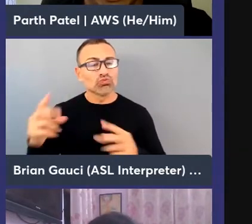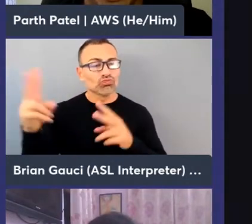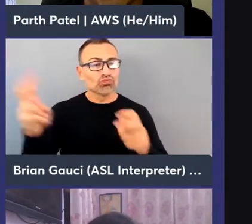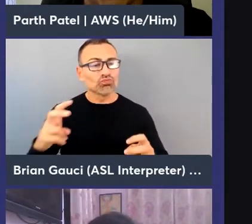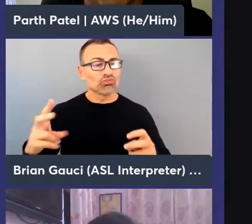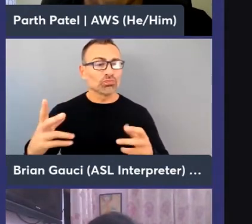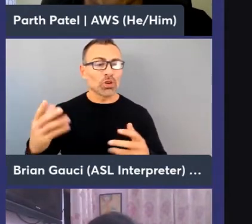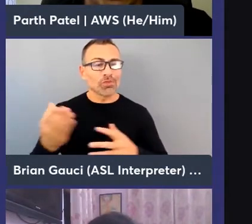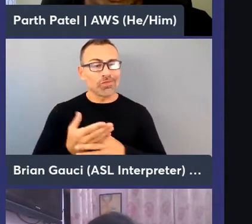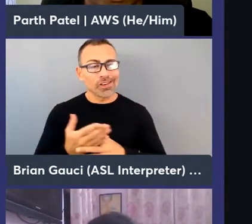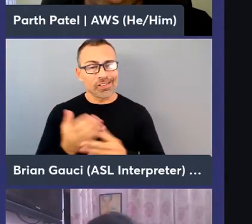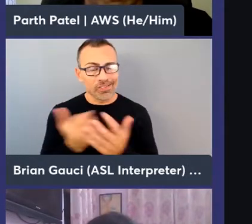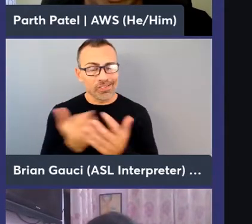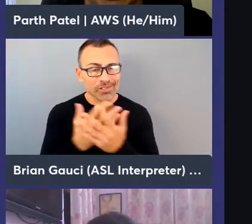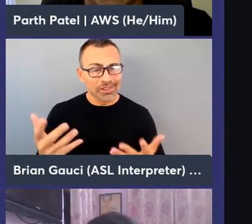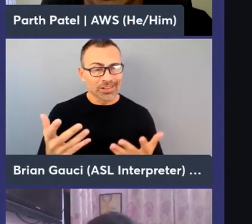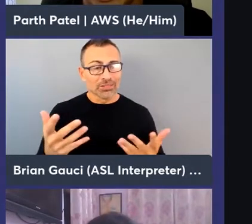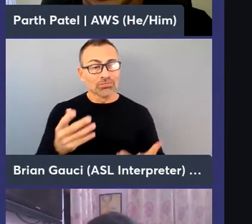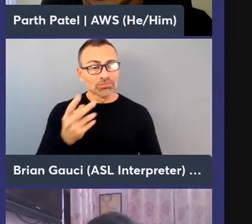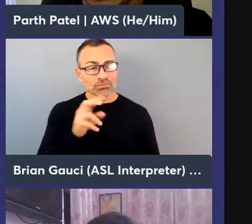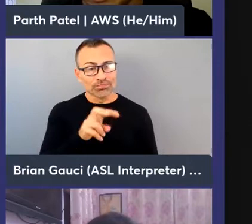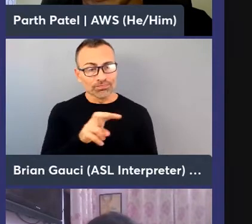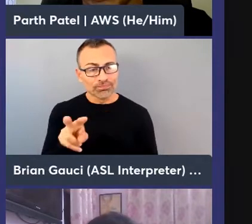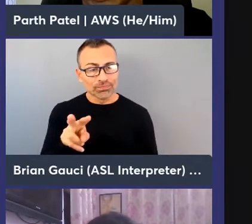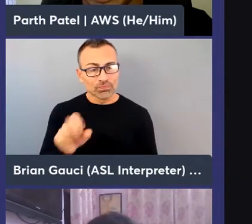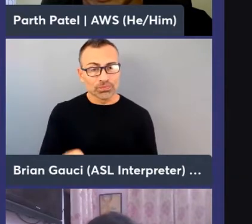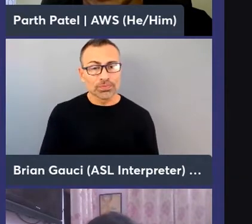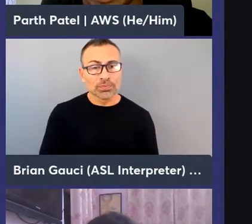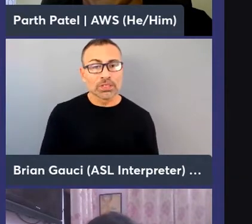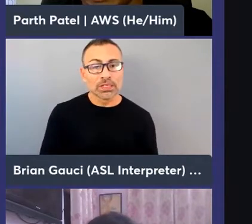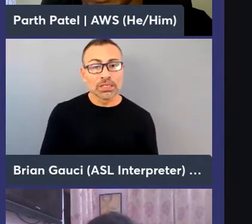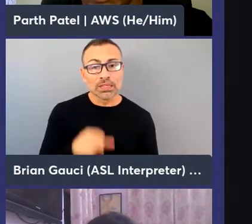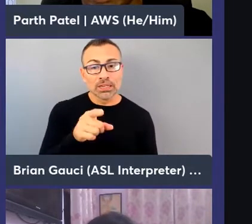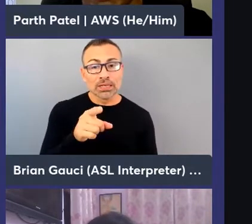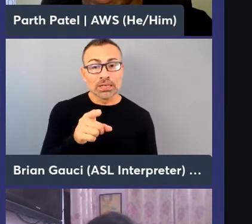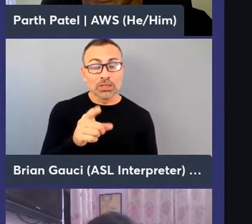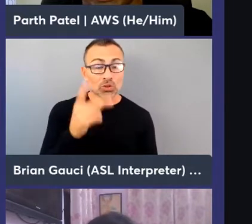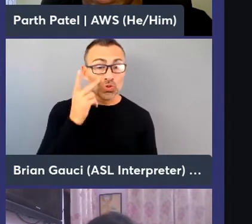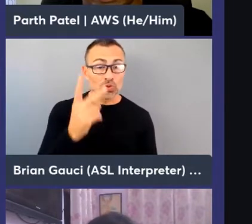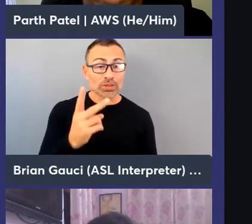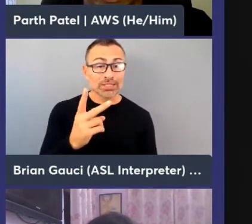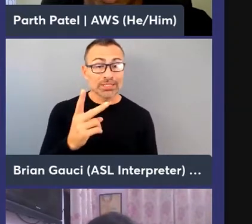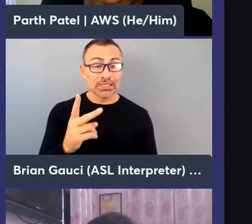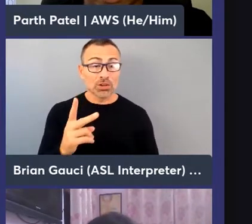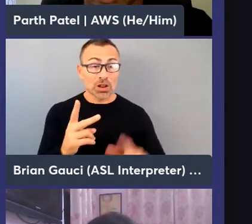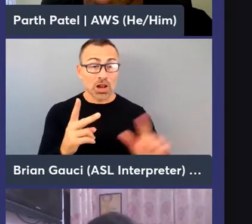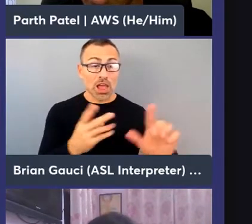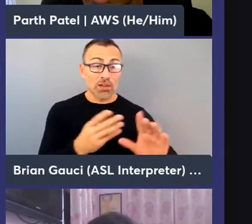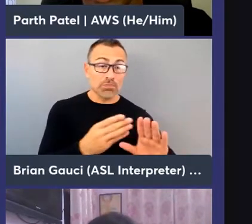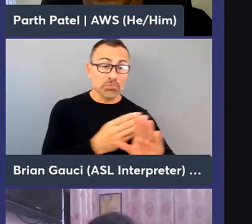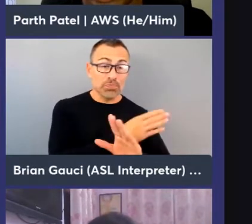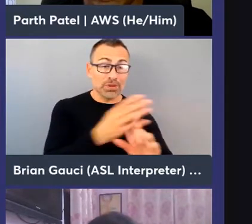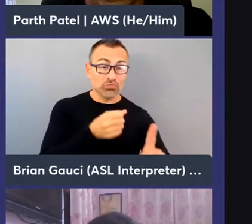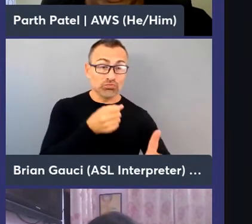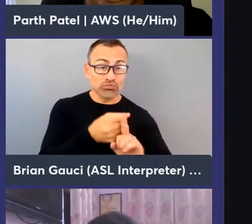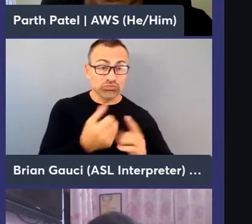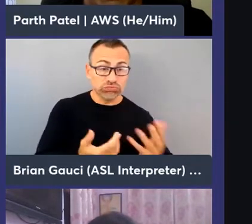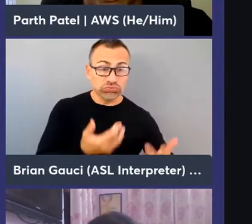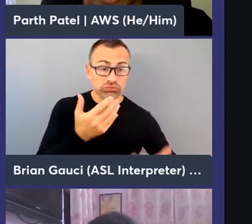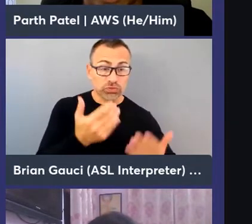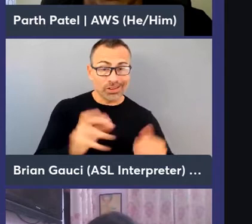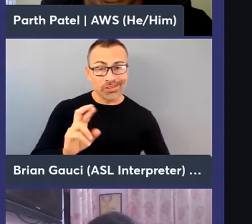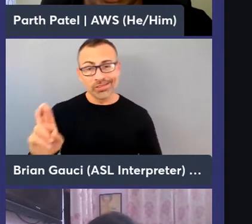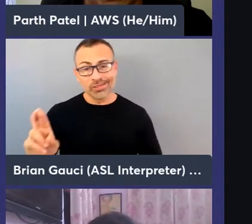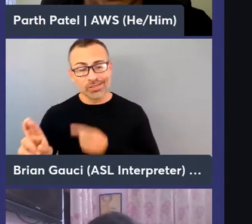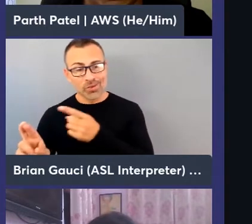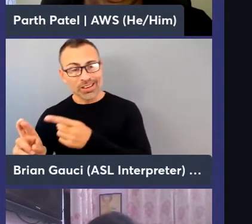this is before this wildfire, and the right one is after this wildfire. There you can see the snow. You can also see some